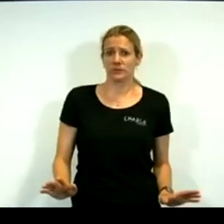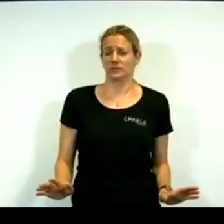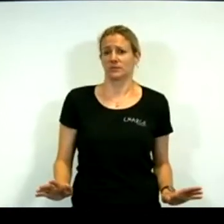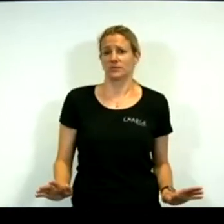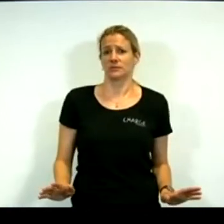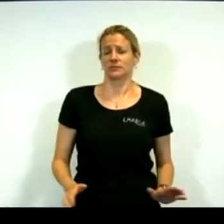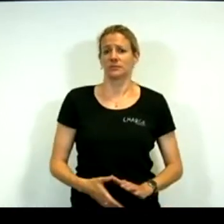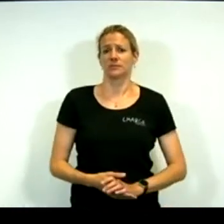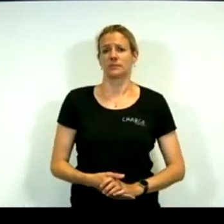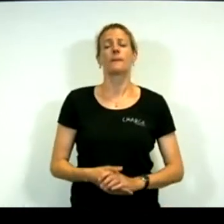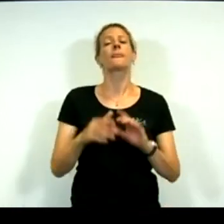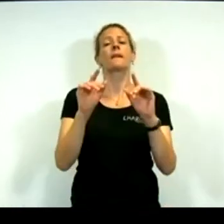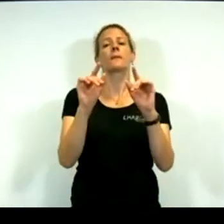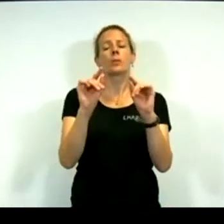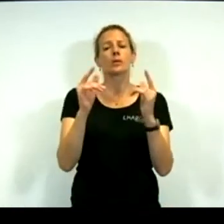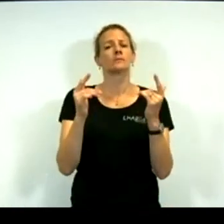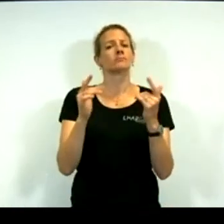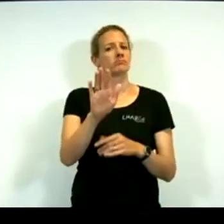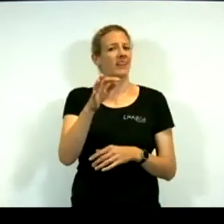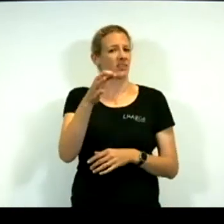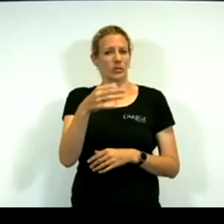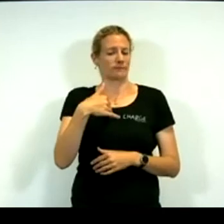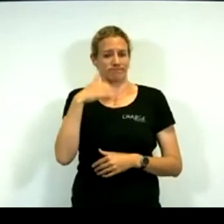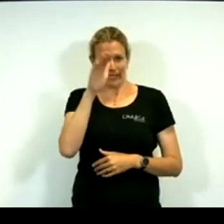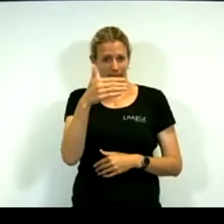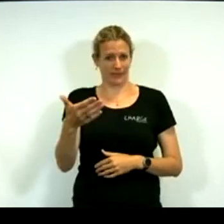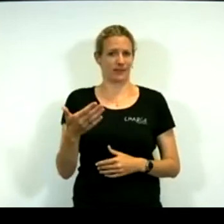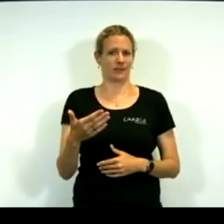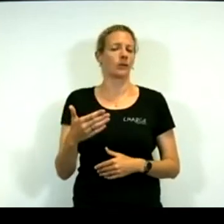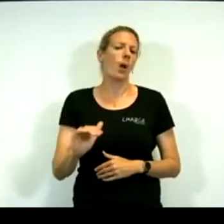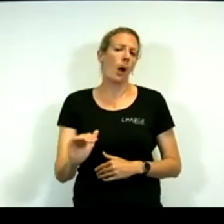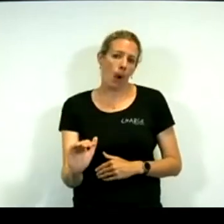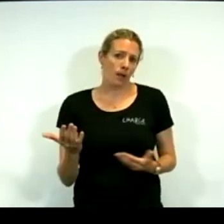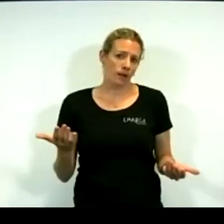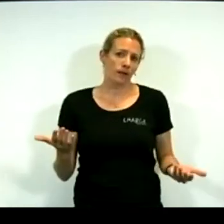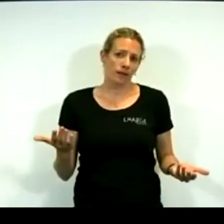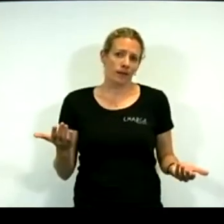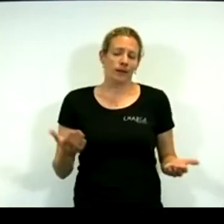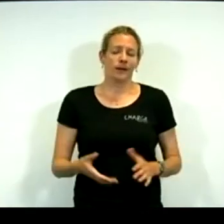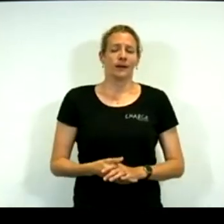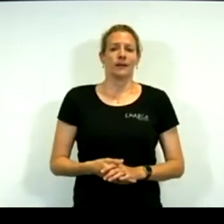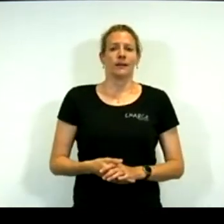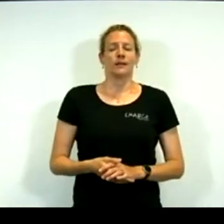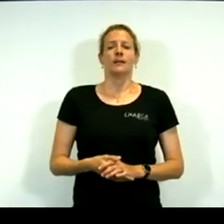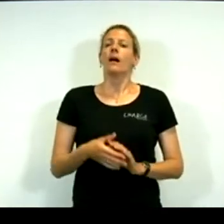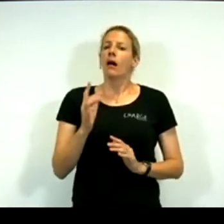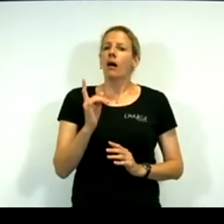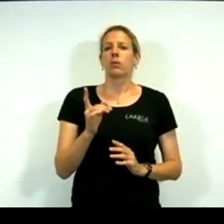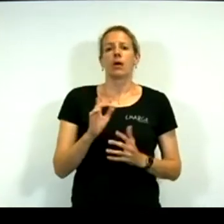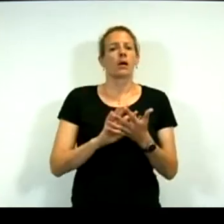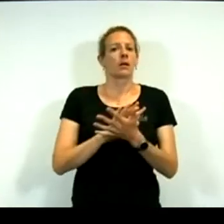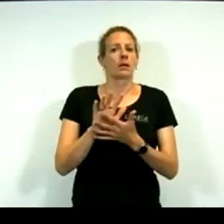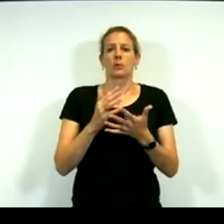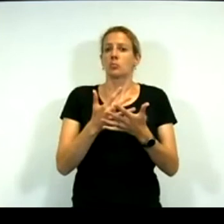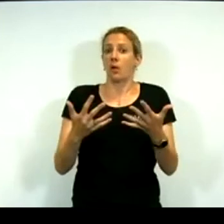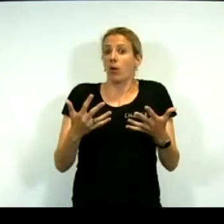child, and it's very early, but sign language should be an option. Now, if there's